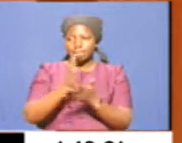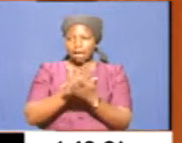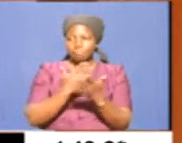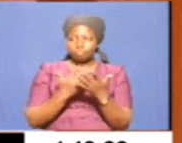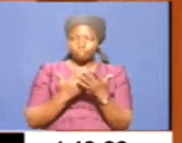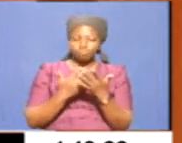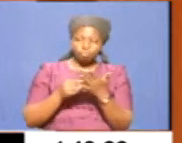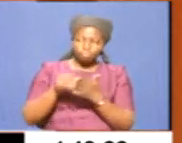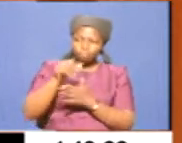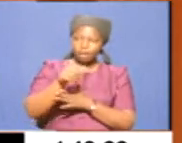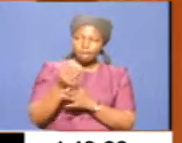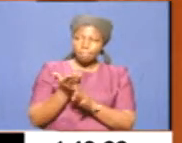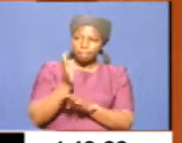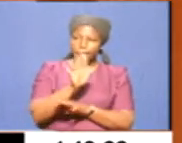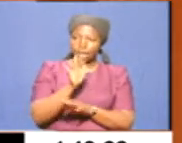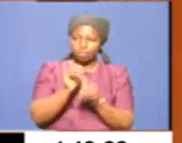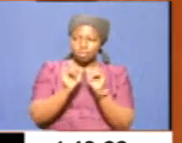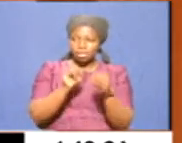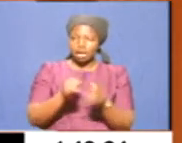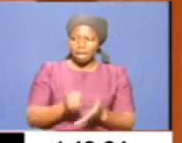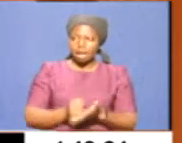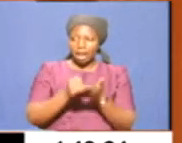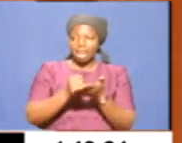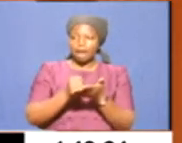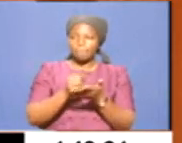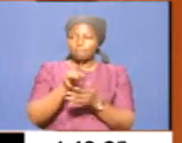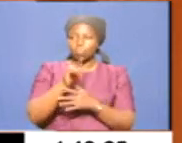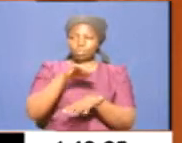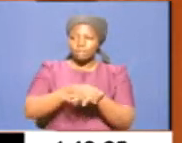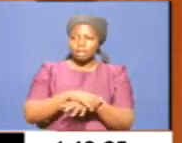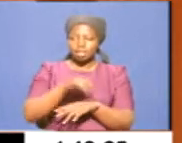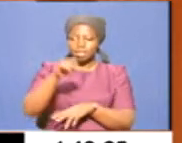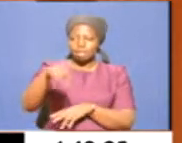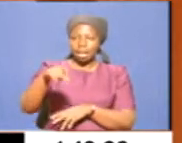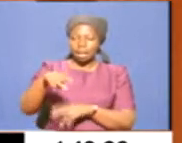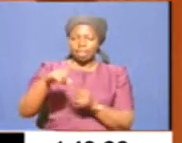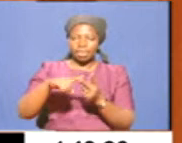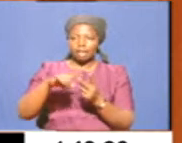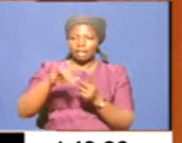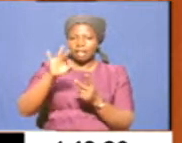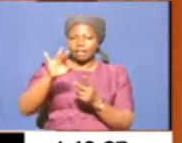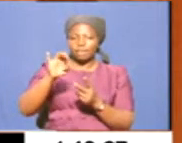allow you to afford seeds and fertilizers and provide some form of ease